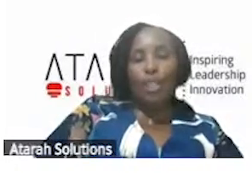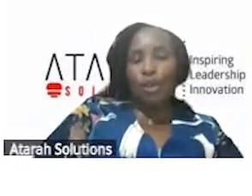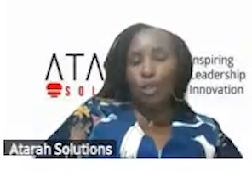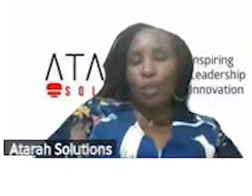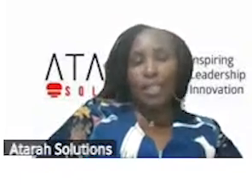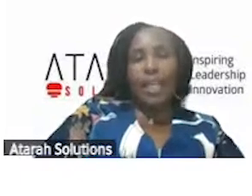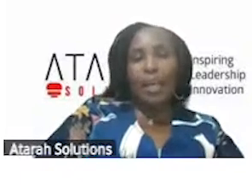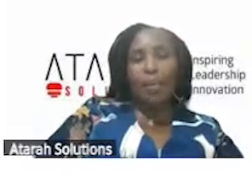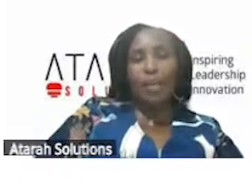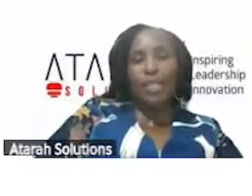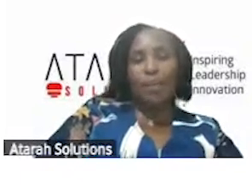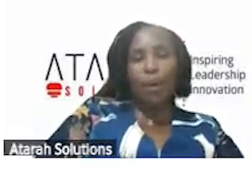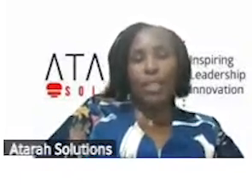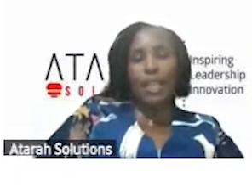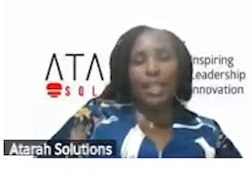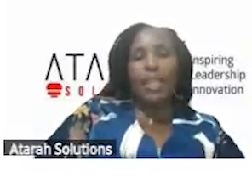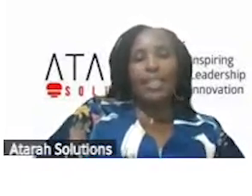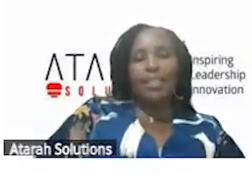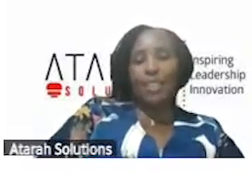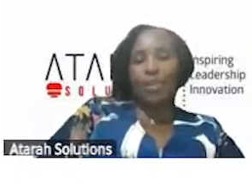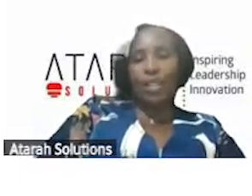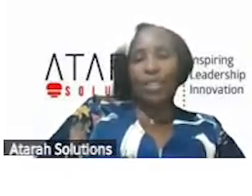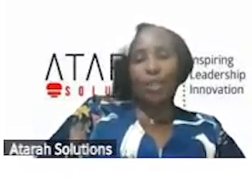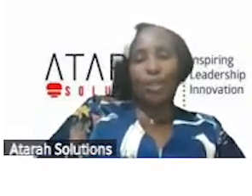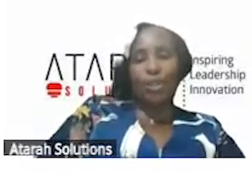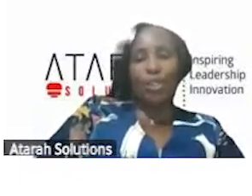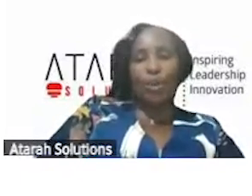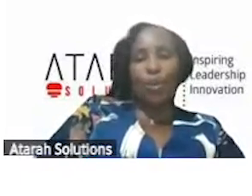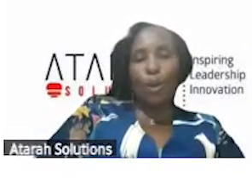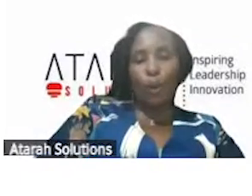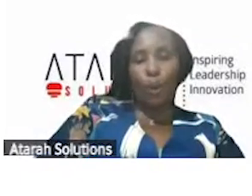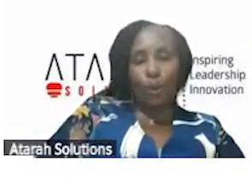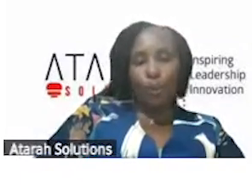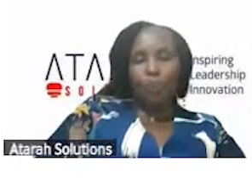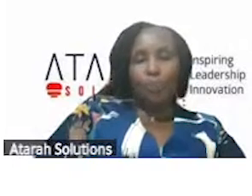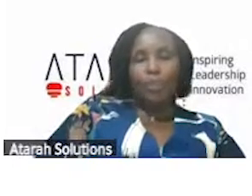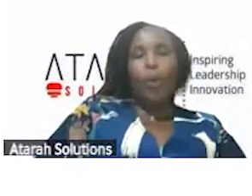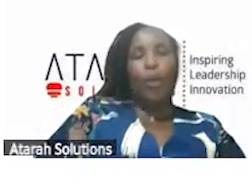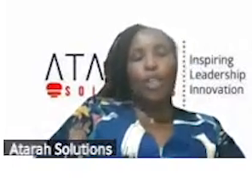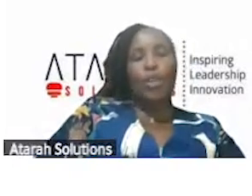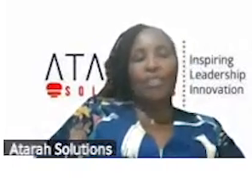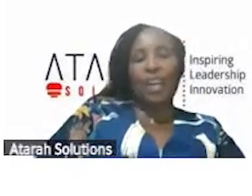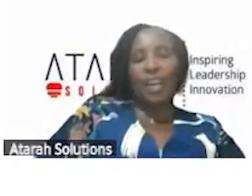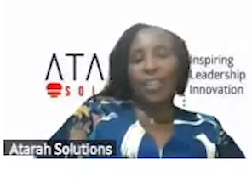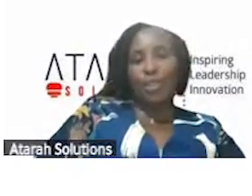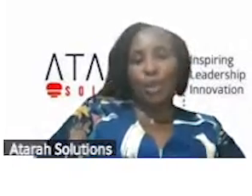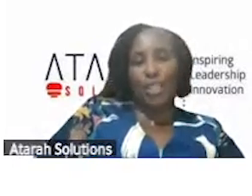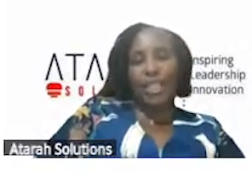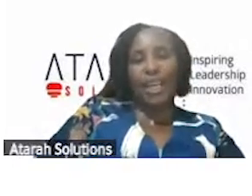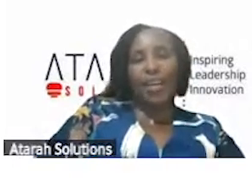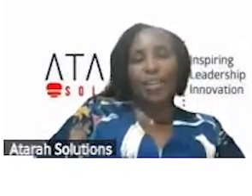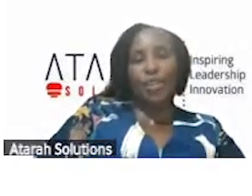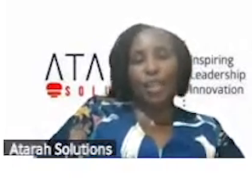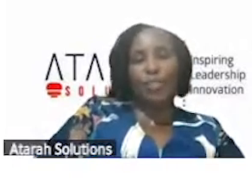board recruitment and board support, then Steadfast Quality Solutions will be your people. We also have AR